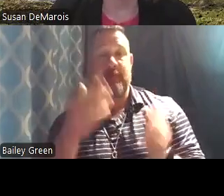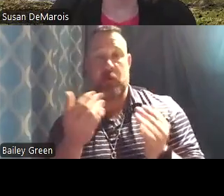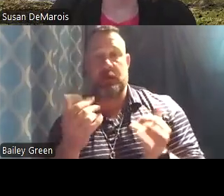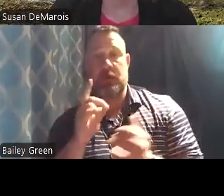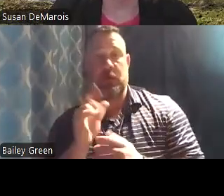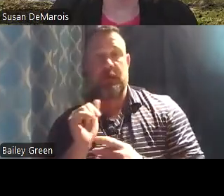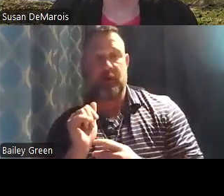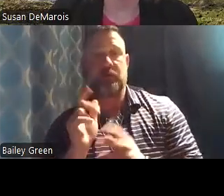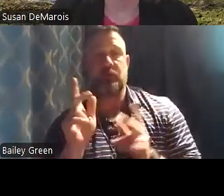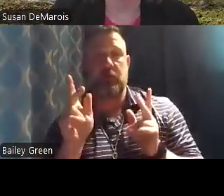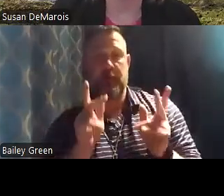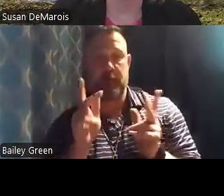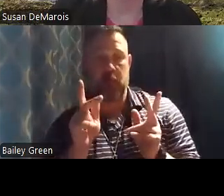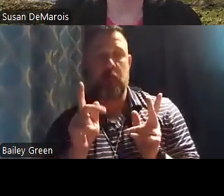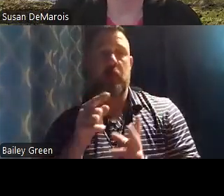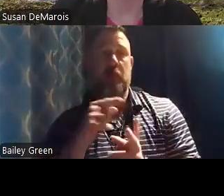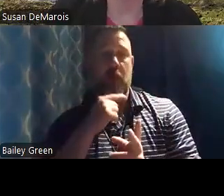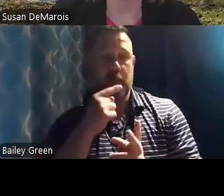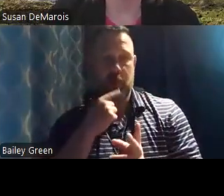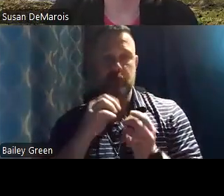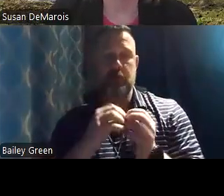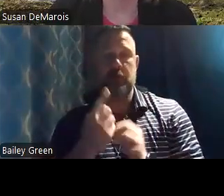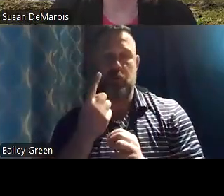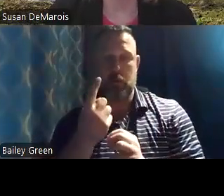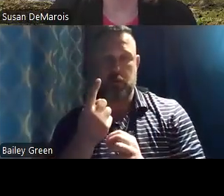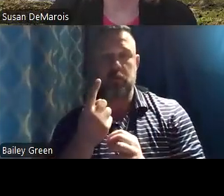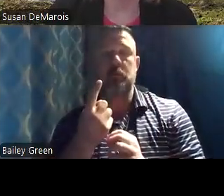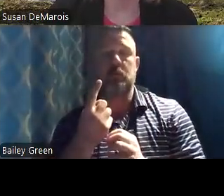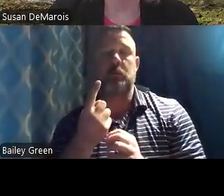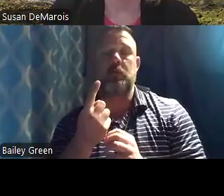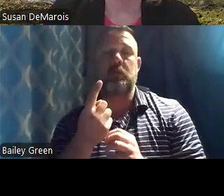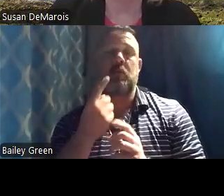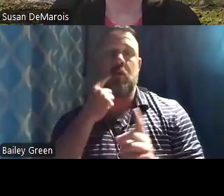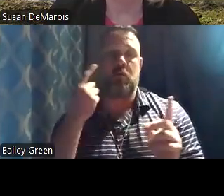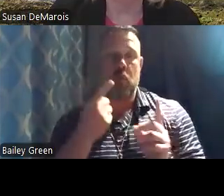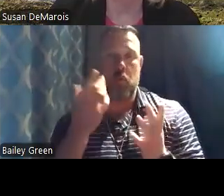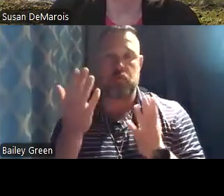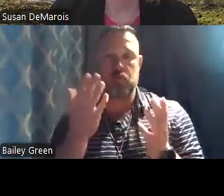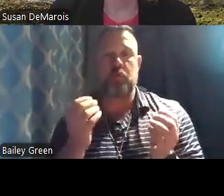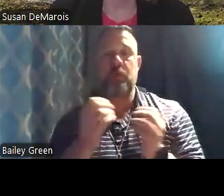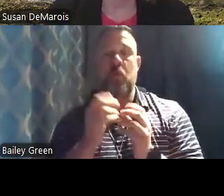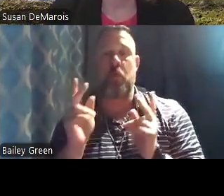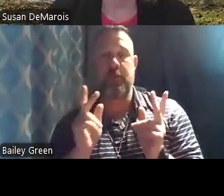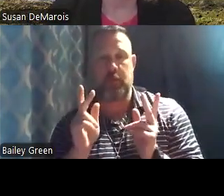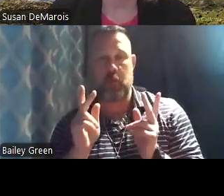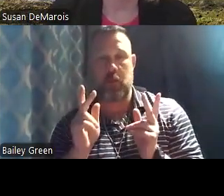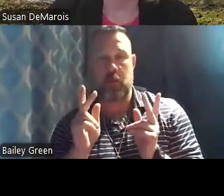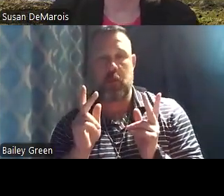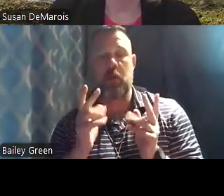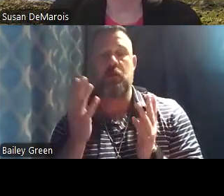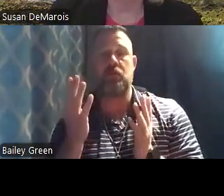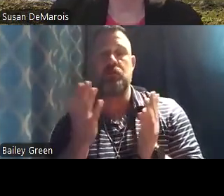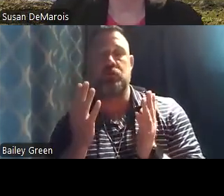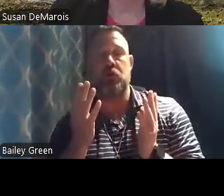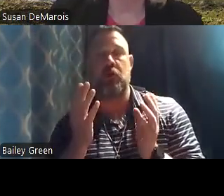on people and populations is our number one focus. So really our goal is to serve more people and to serve